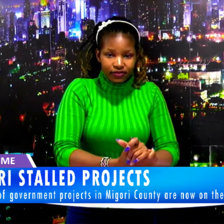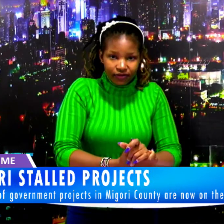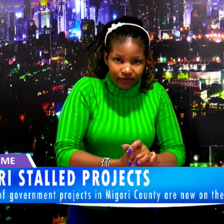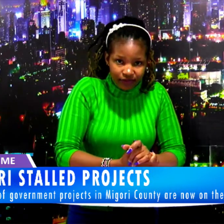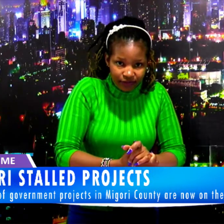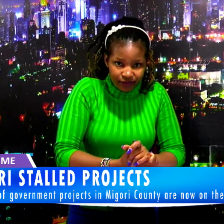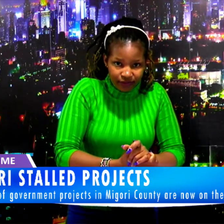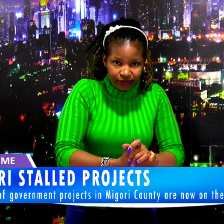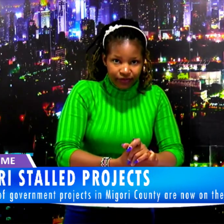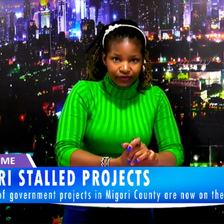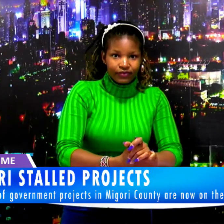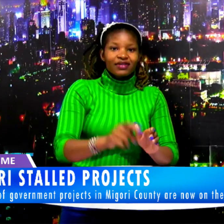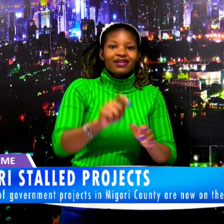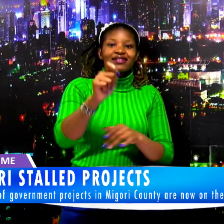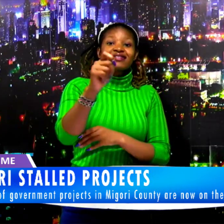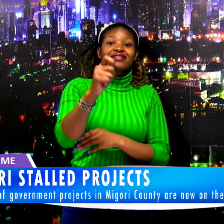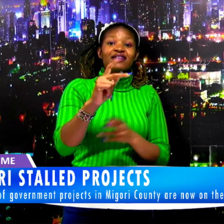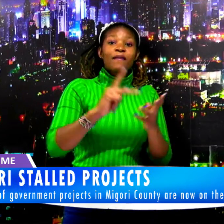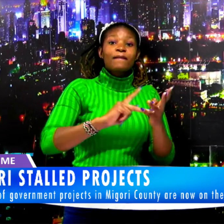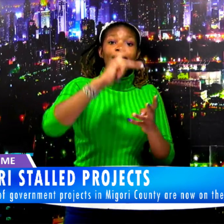Gitonga.